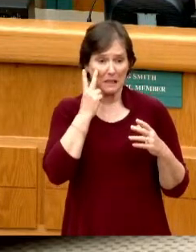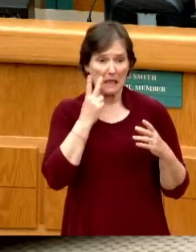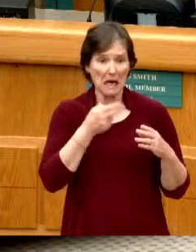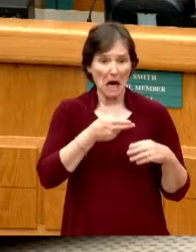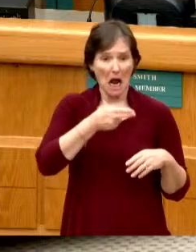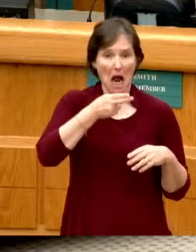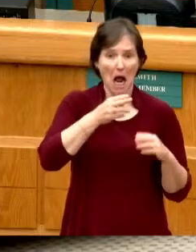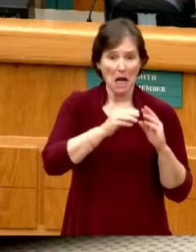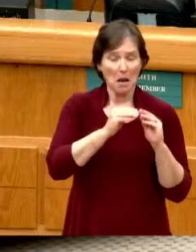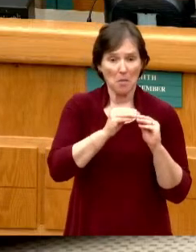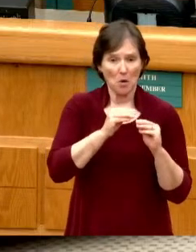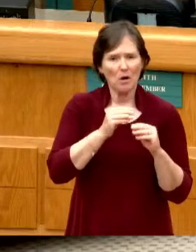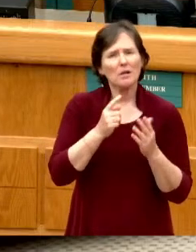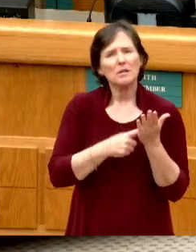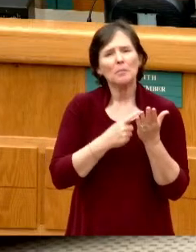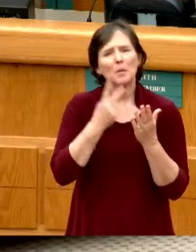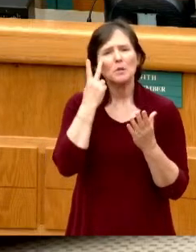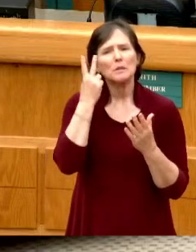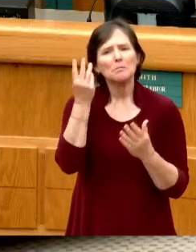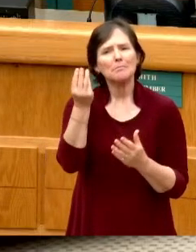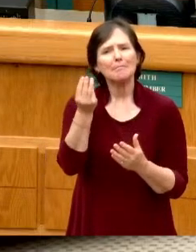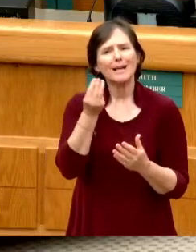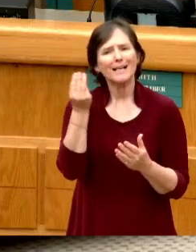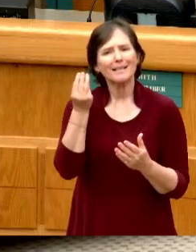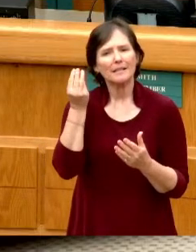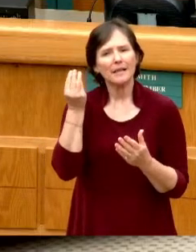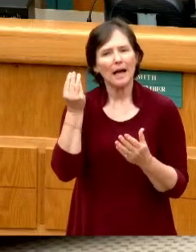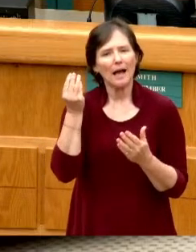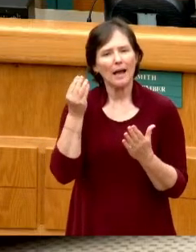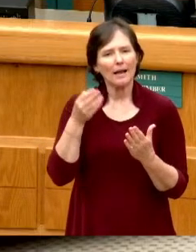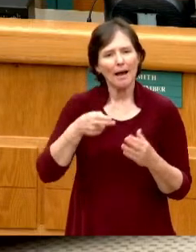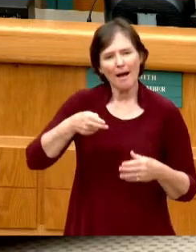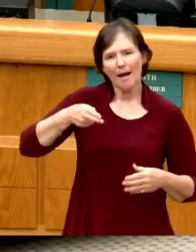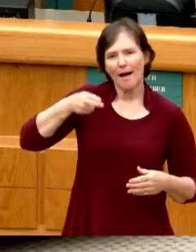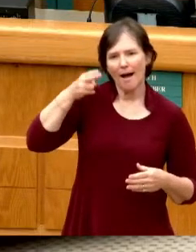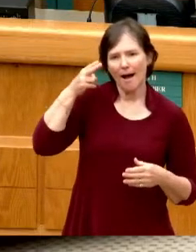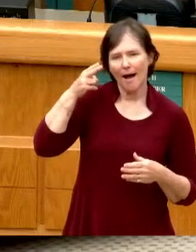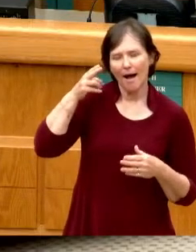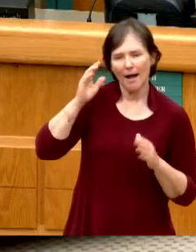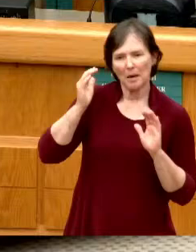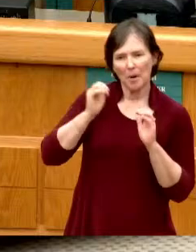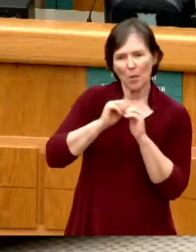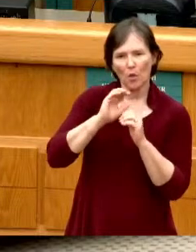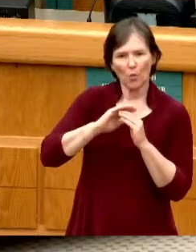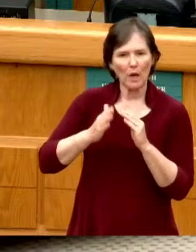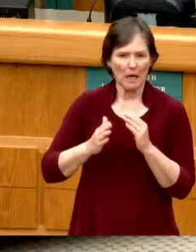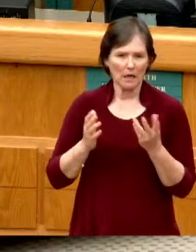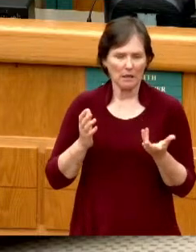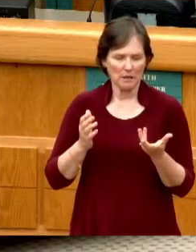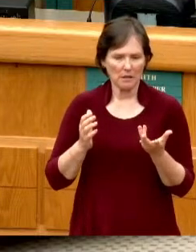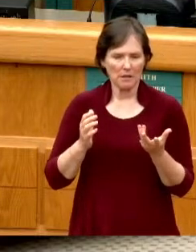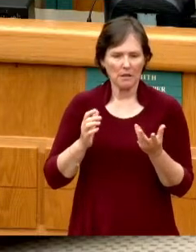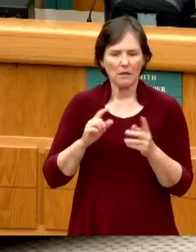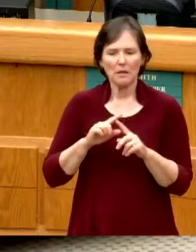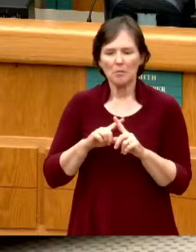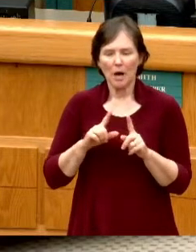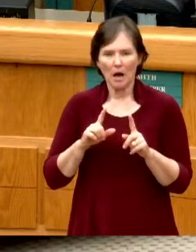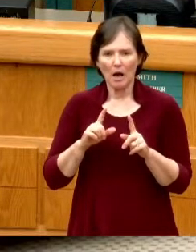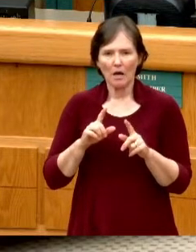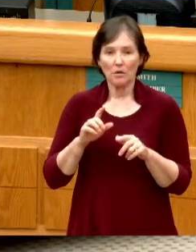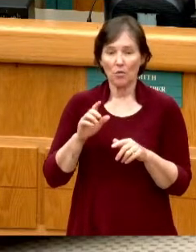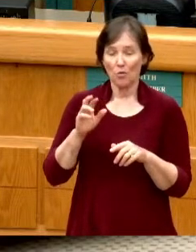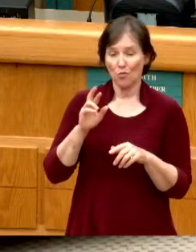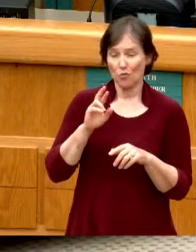on a Monday, it seems like those cases are higher than what you see over the weekend. But again, if you look at those cases on the far